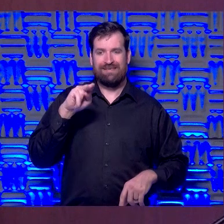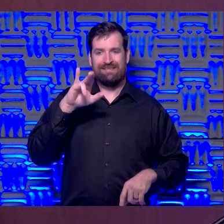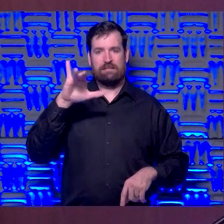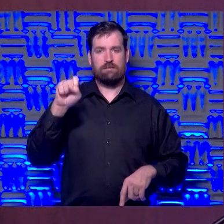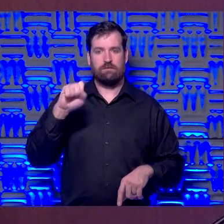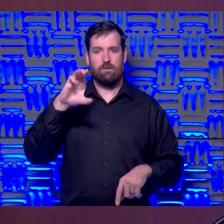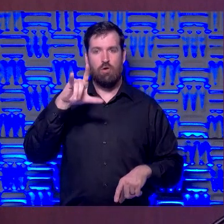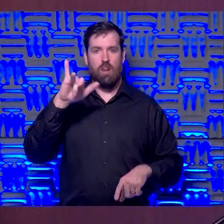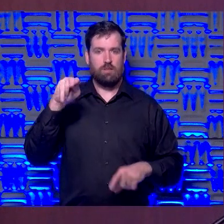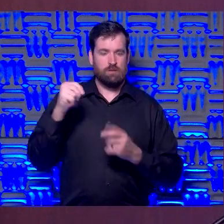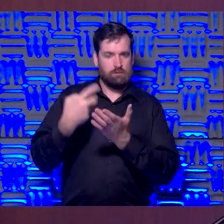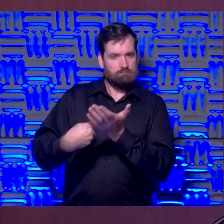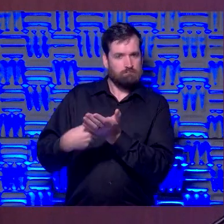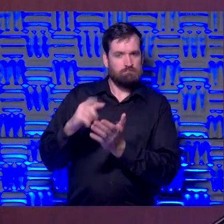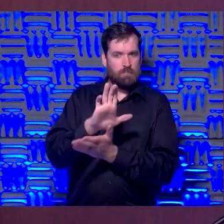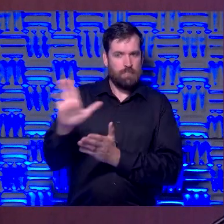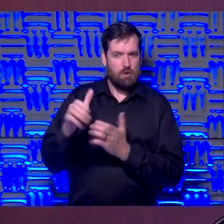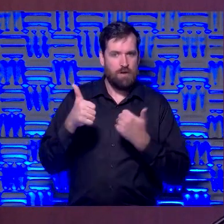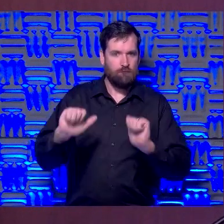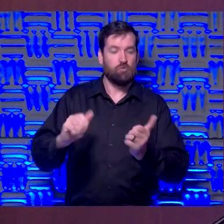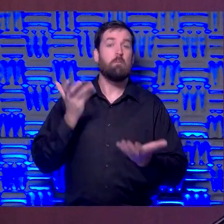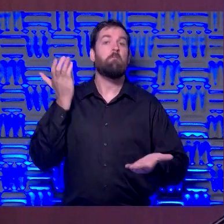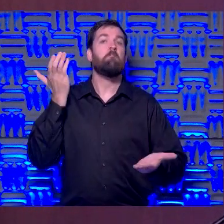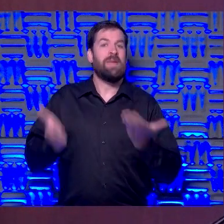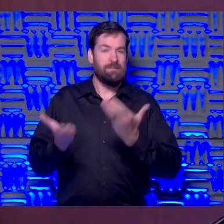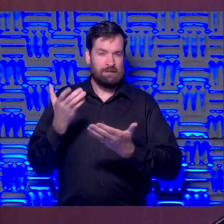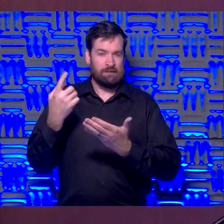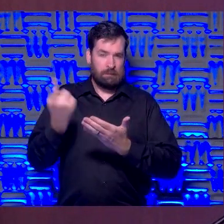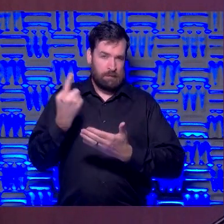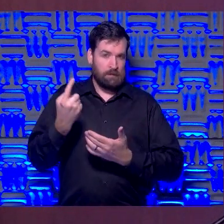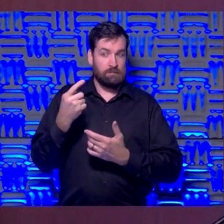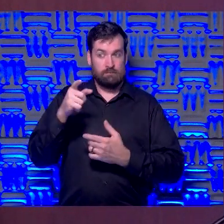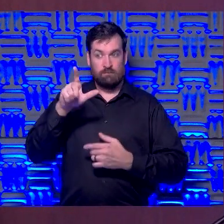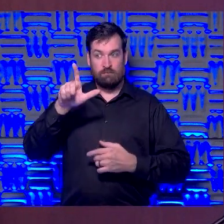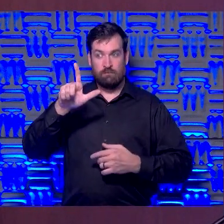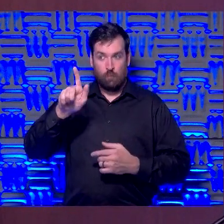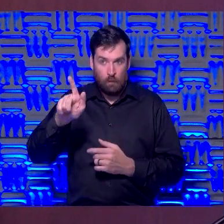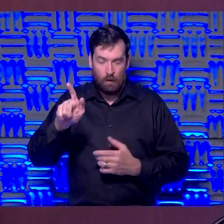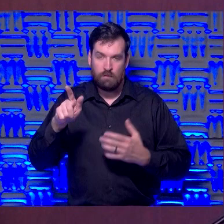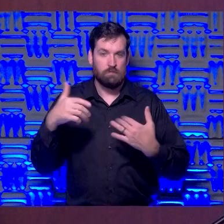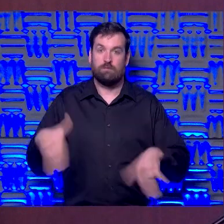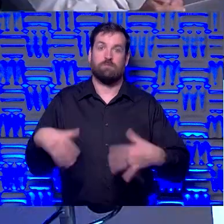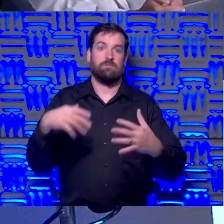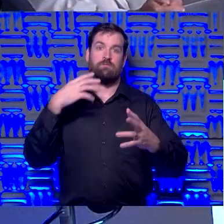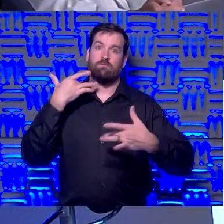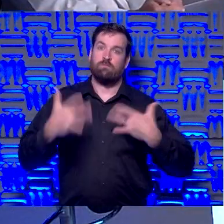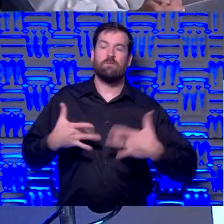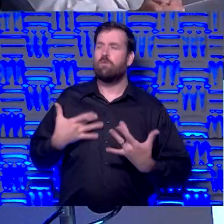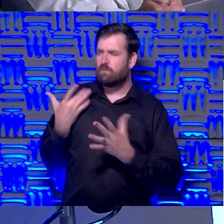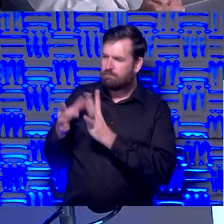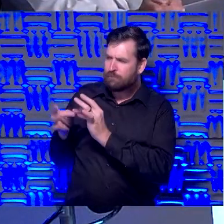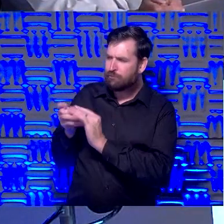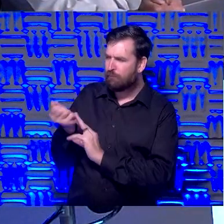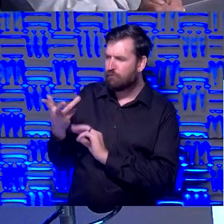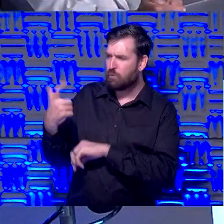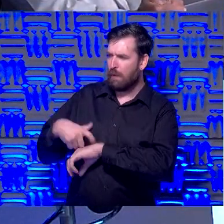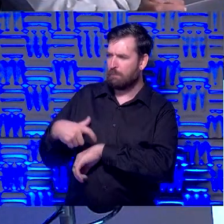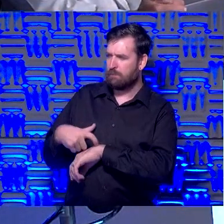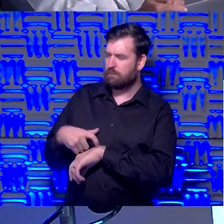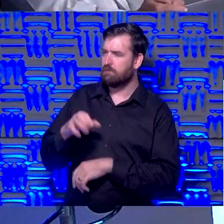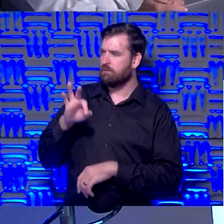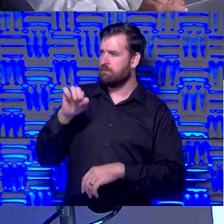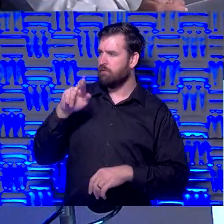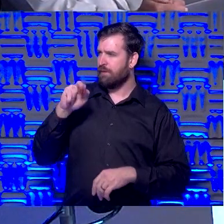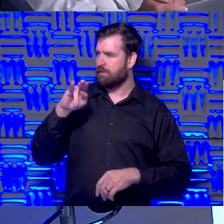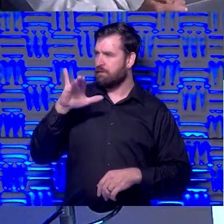talk about their efforts, and we may have something by early 21, which would be a game changer for us. And we've hit that on this program a couple of times, really, that, Francis